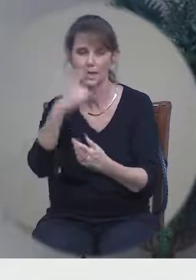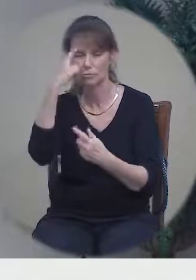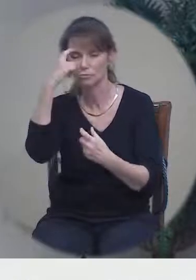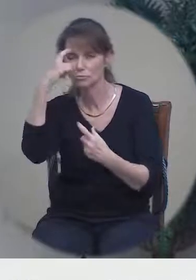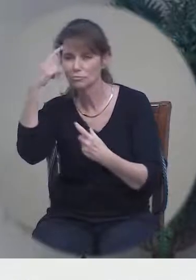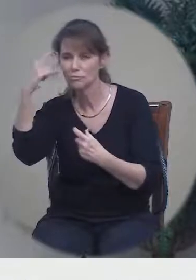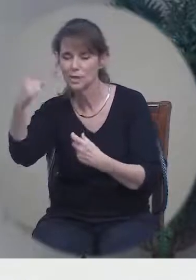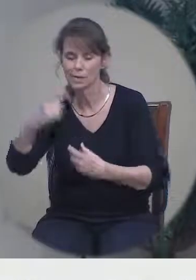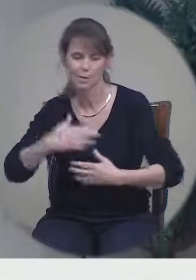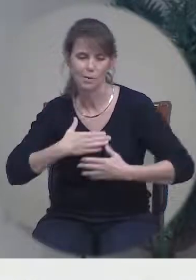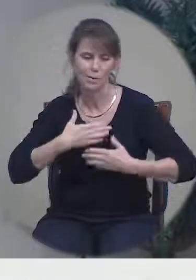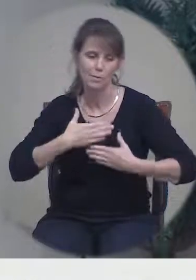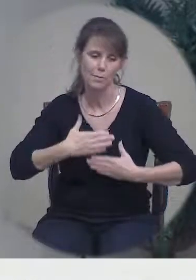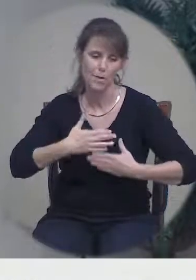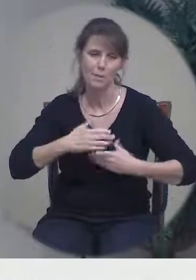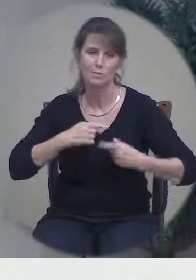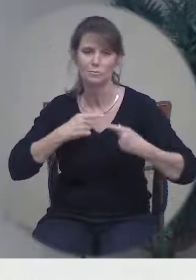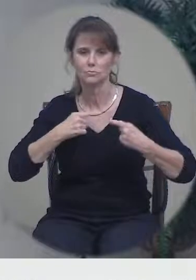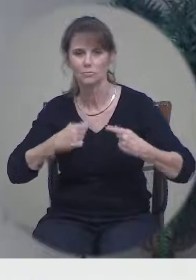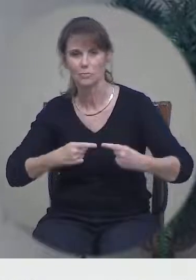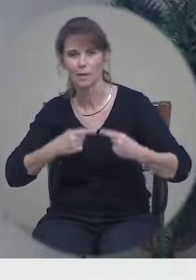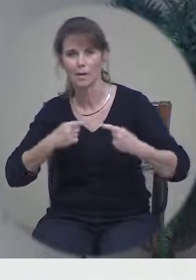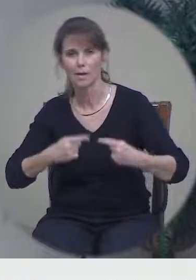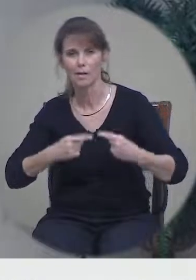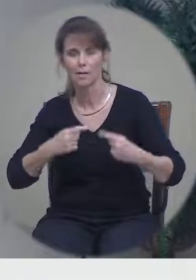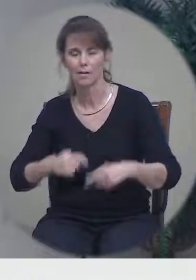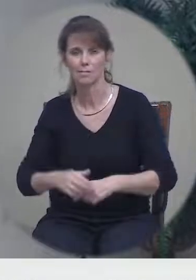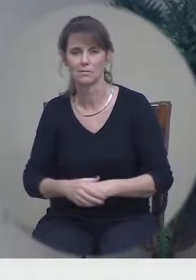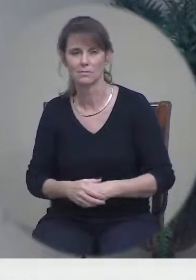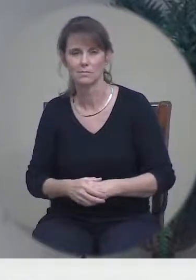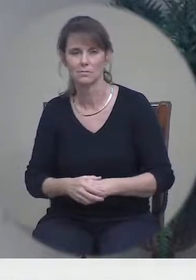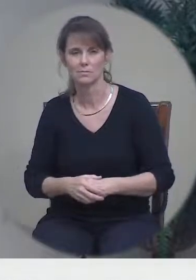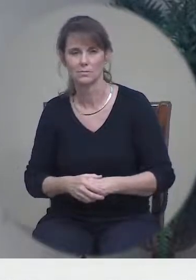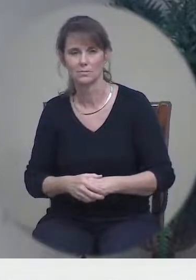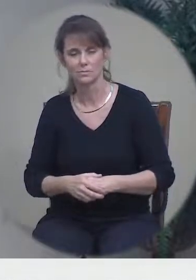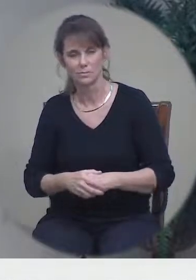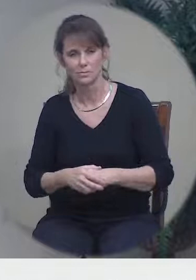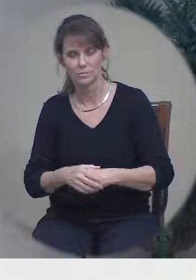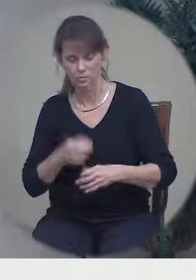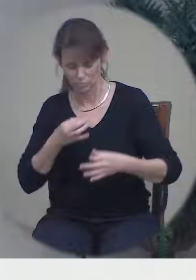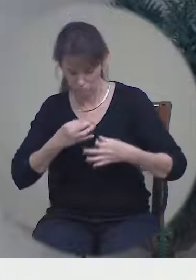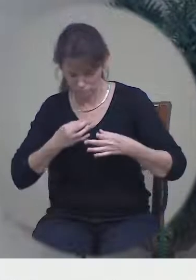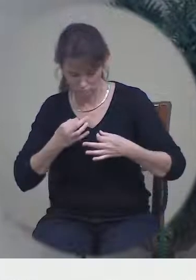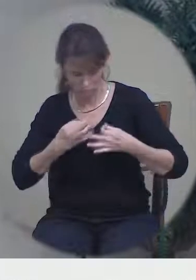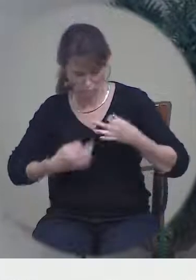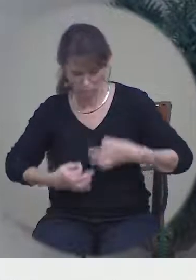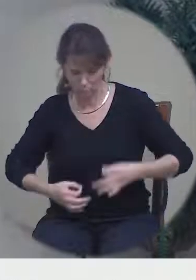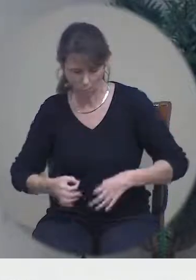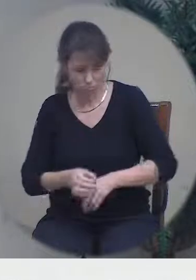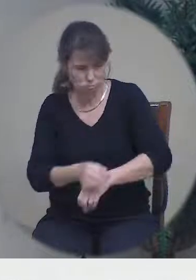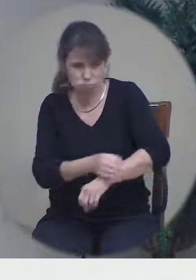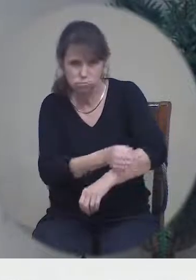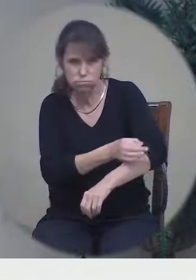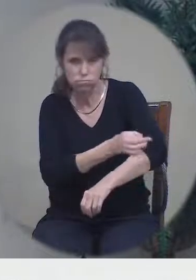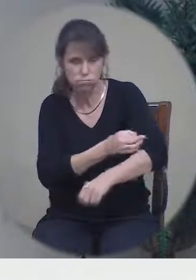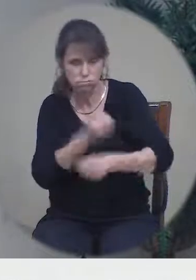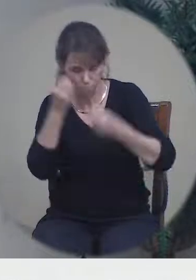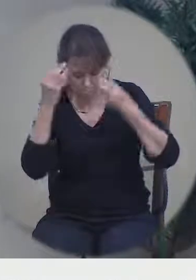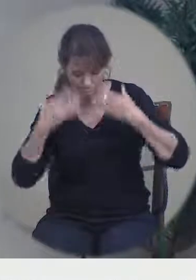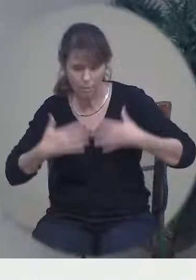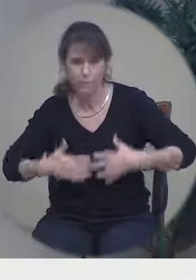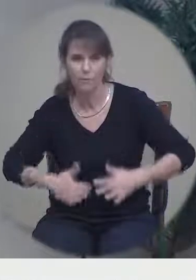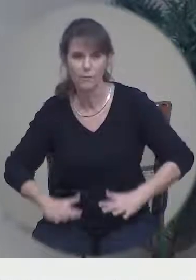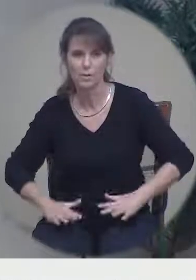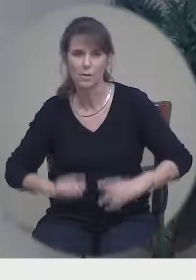vision, painful swollen sores all over his body. And I want you to understand,